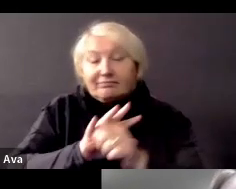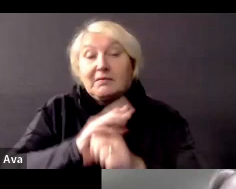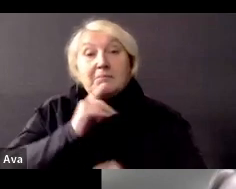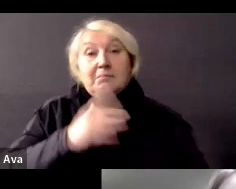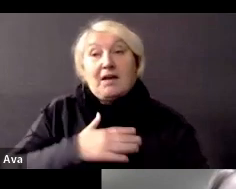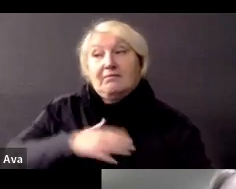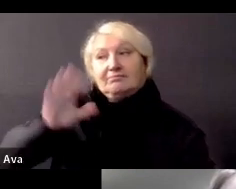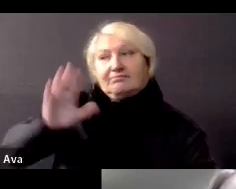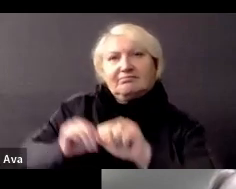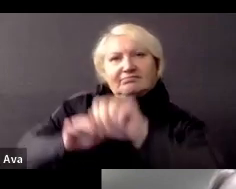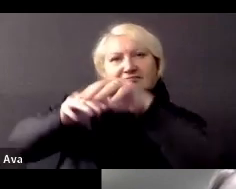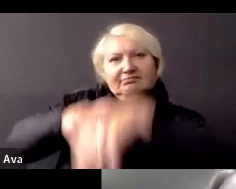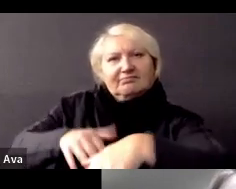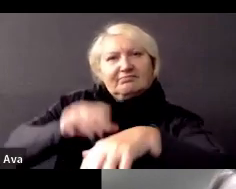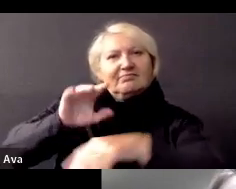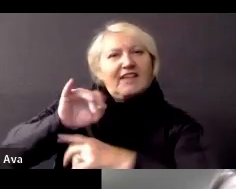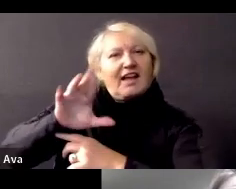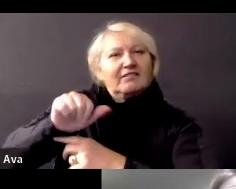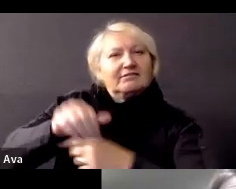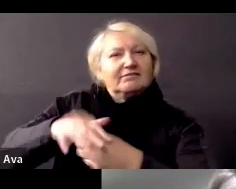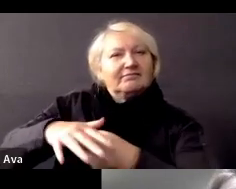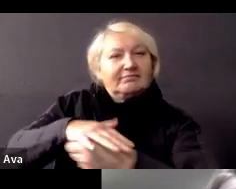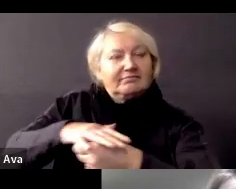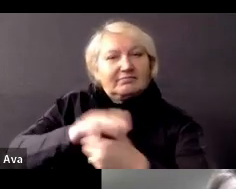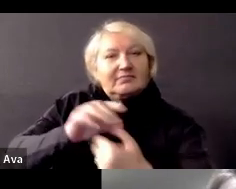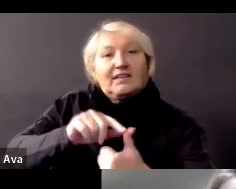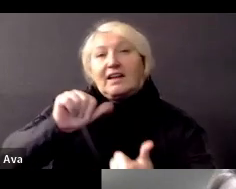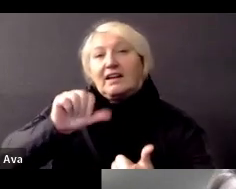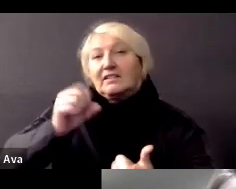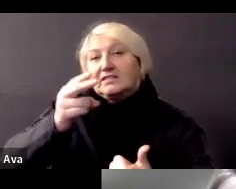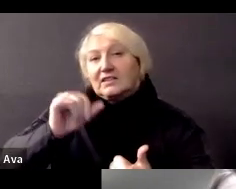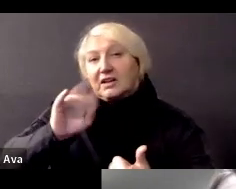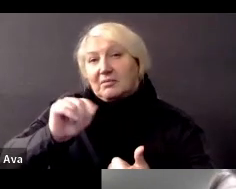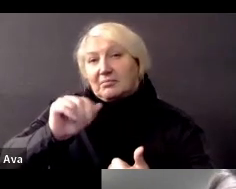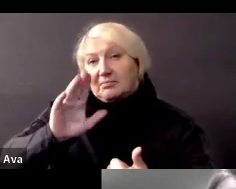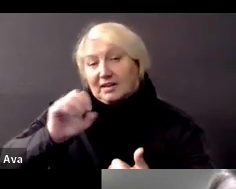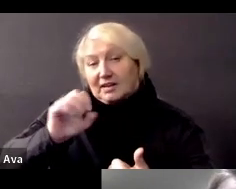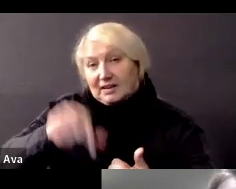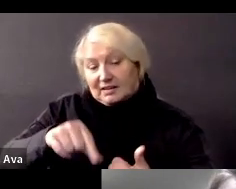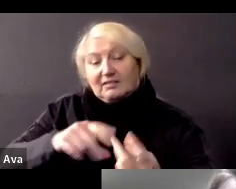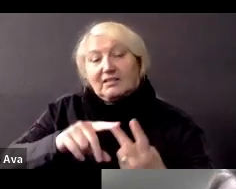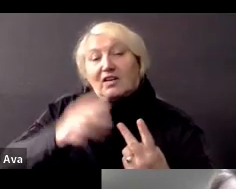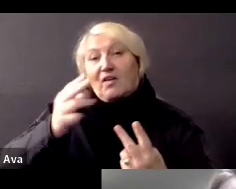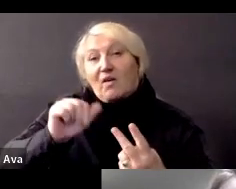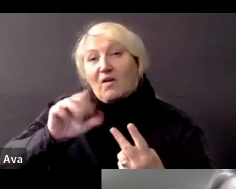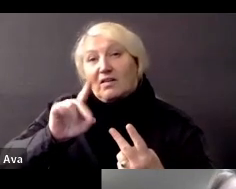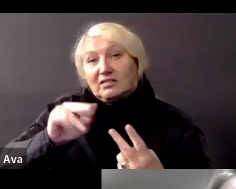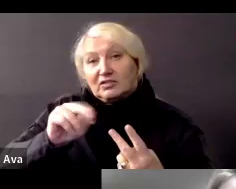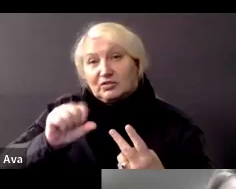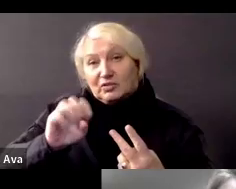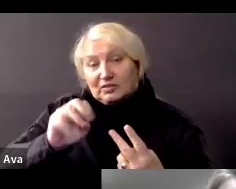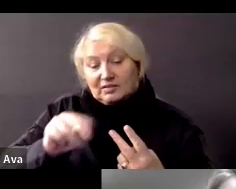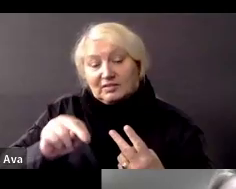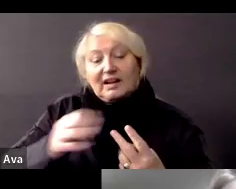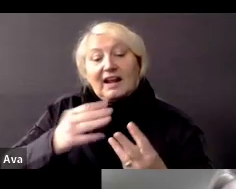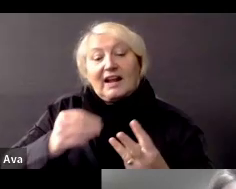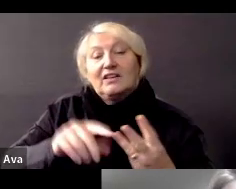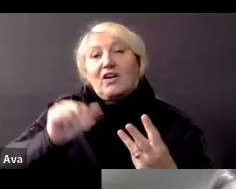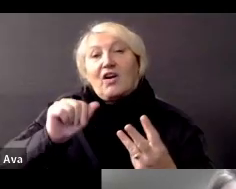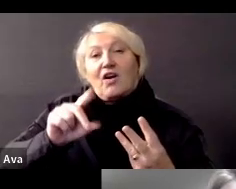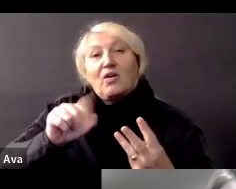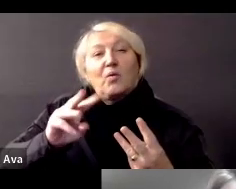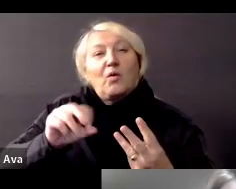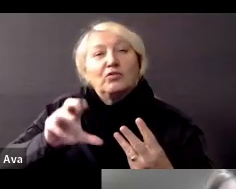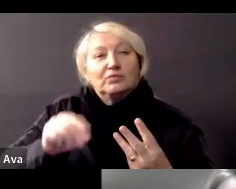region, the traditional territory of the Anishinaabe, Haudenosaunee, and Attawandaron